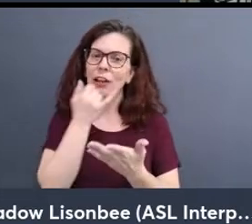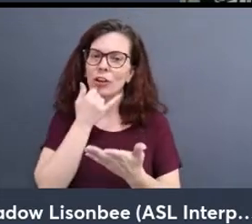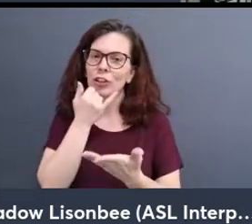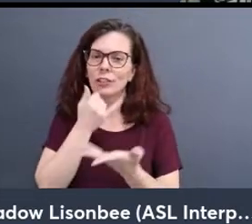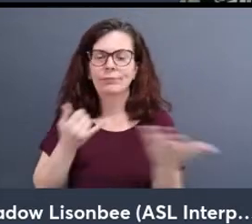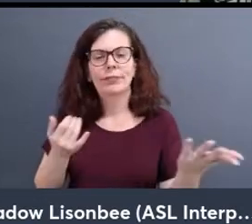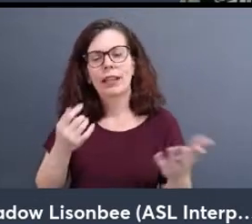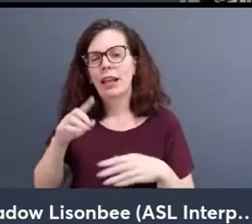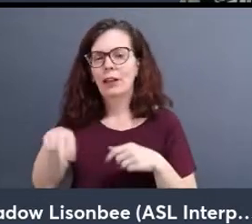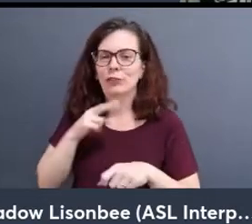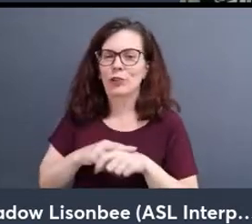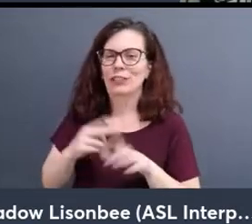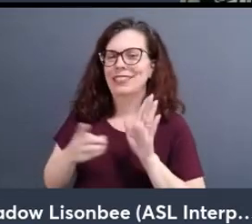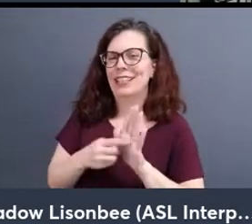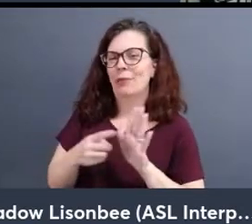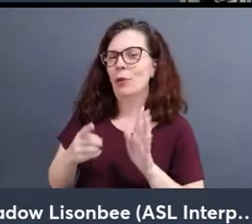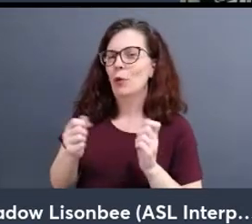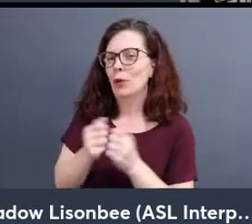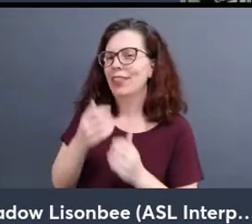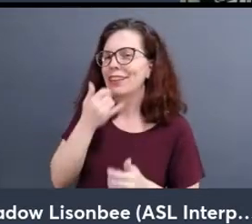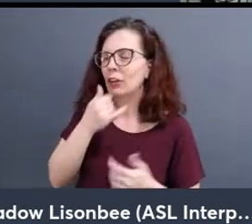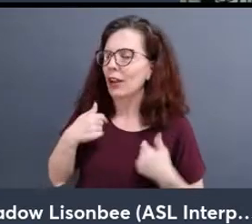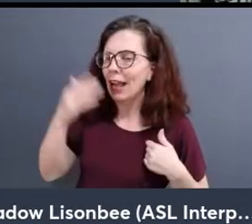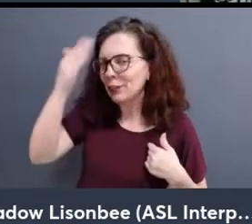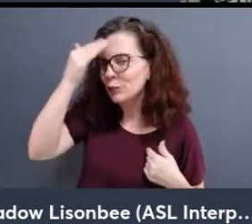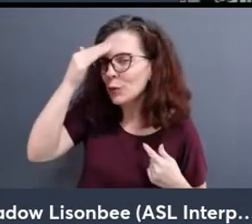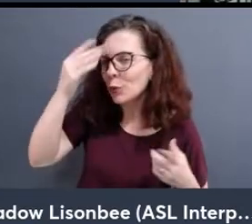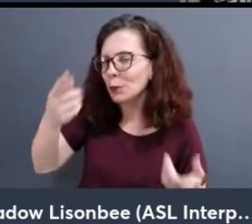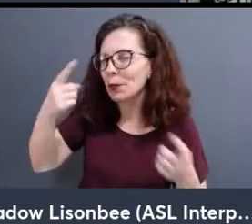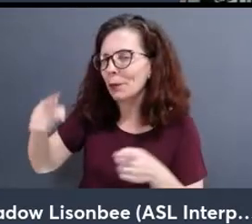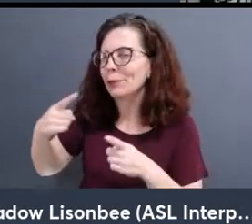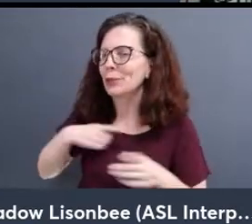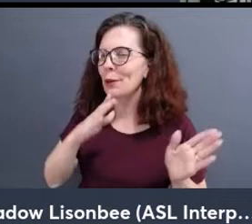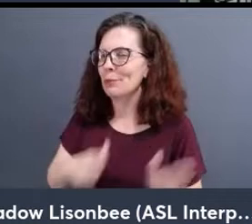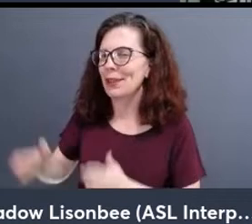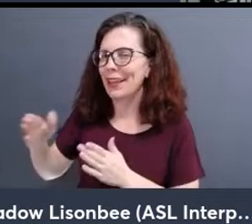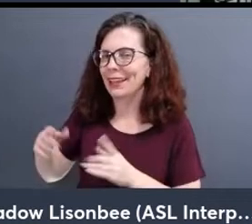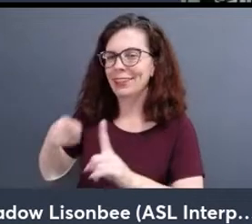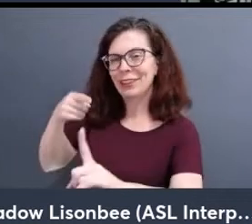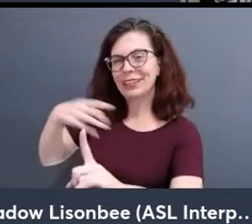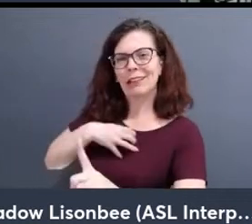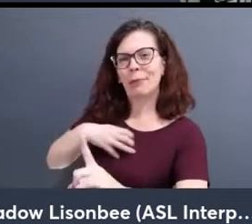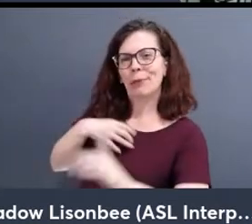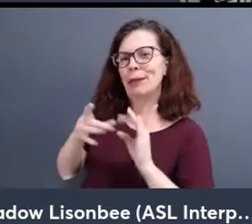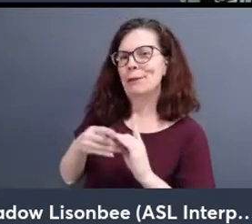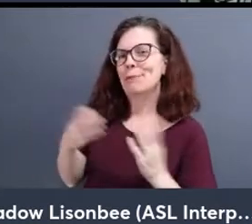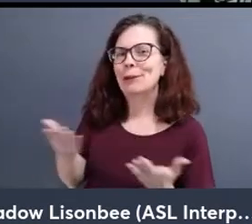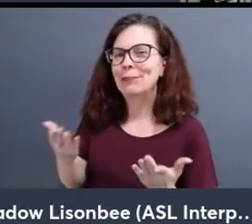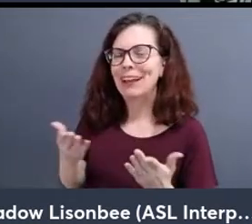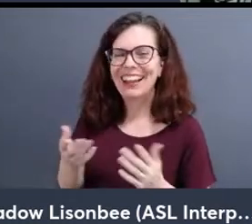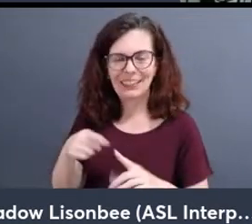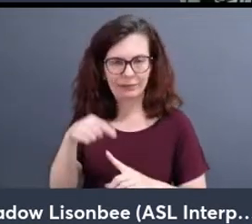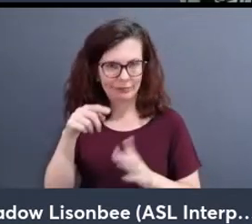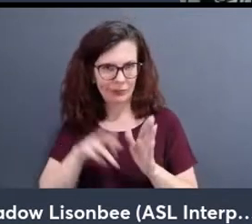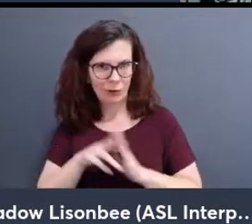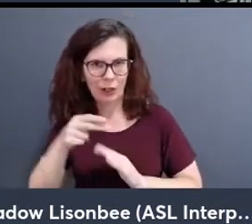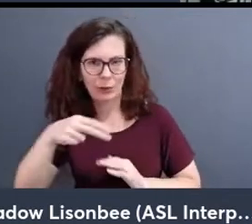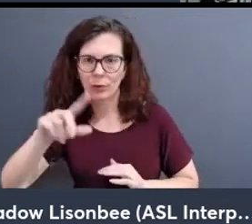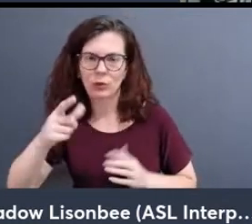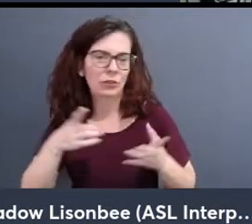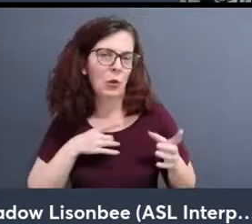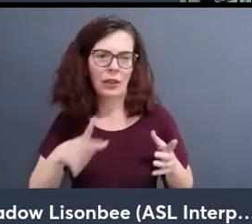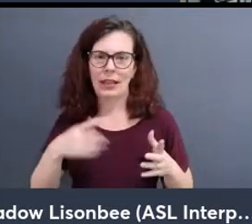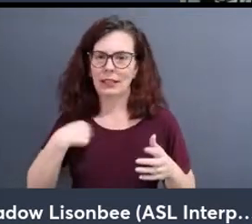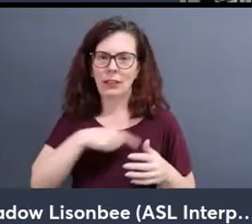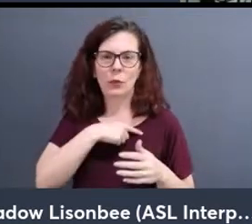without an error, but I knew this one was coming and I planned for it. And what this is really complaining about is simply Rocket Pool does not like the fact that we're on SE